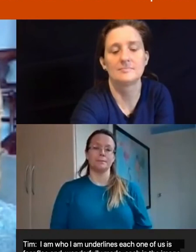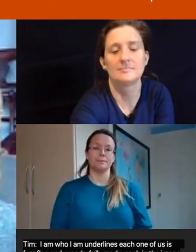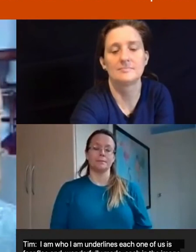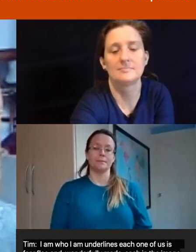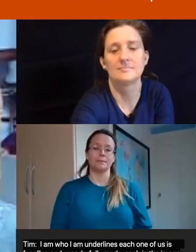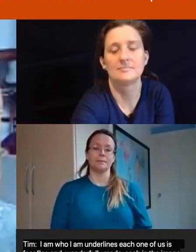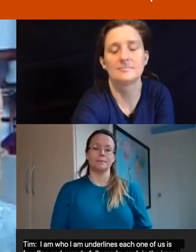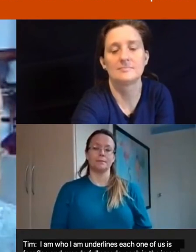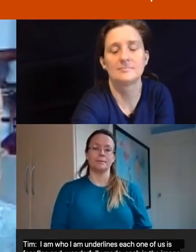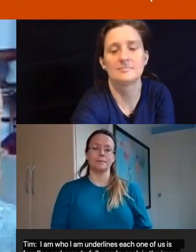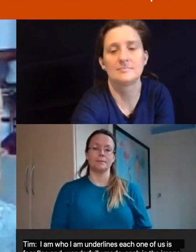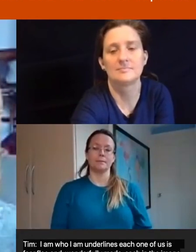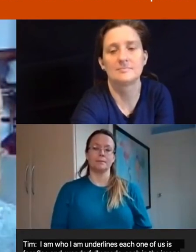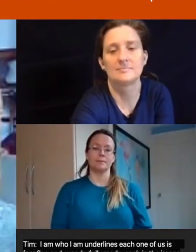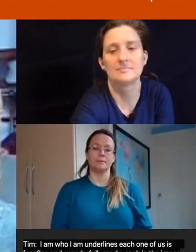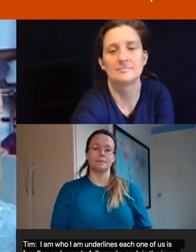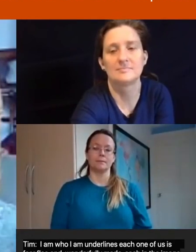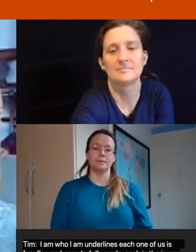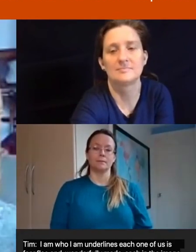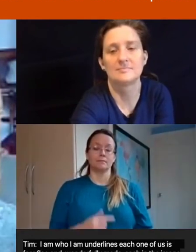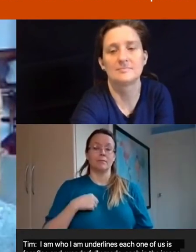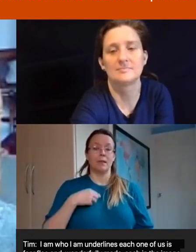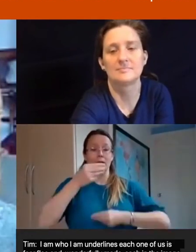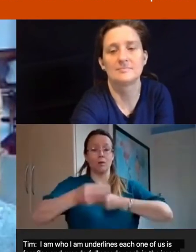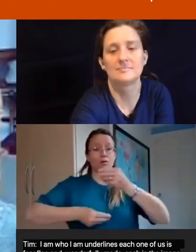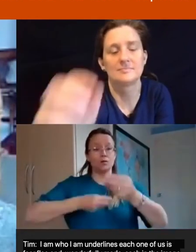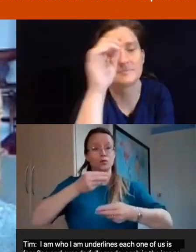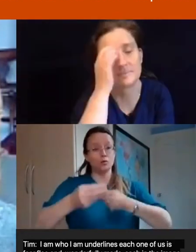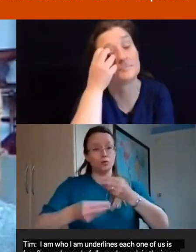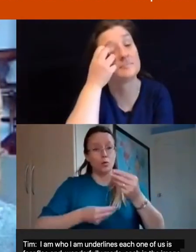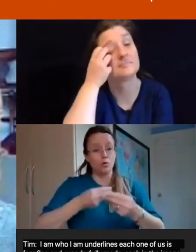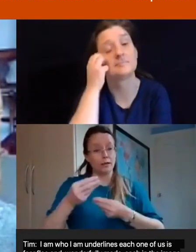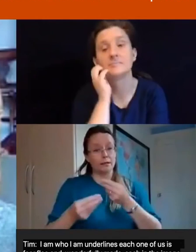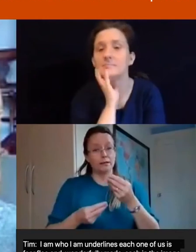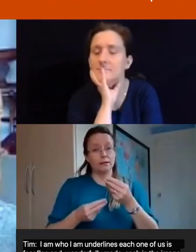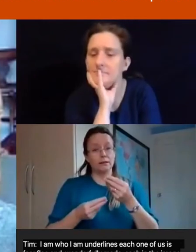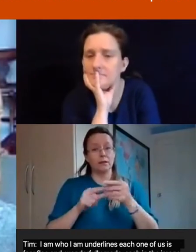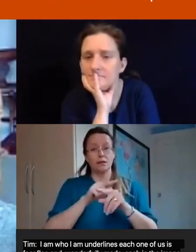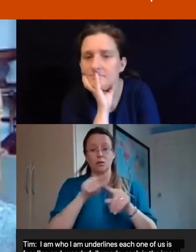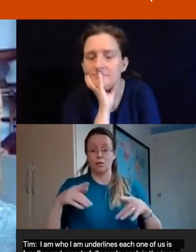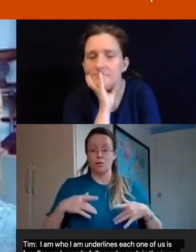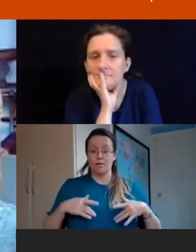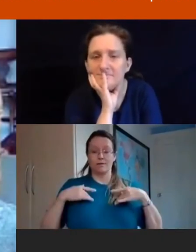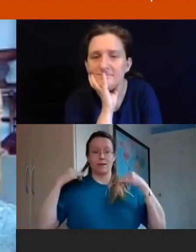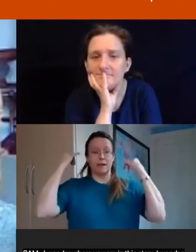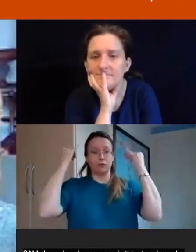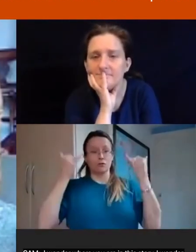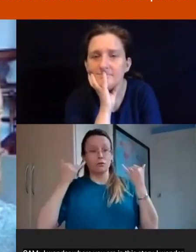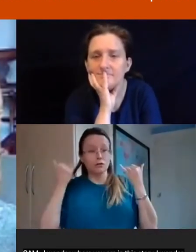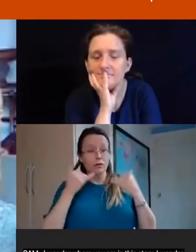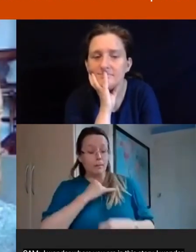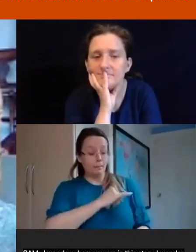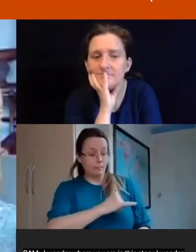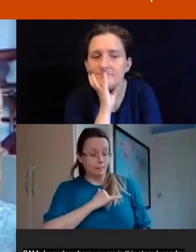I wonder where you are in this story. I wonder, as somebody said at the beginning, if you feel like you're one of the sheep.